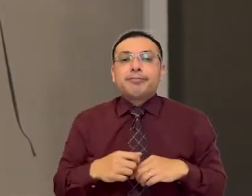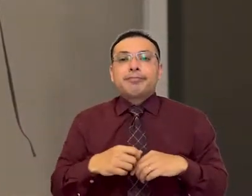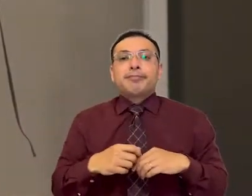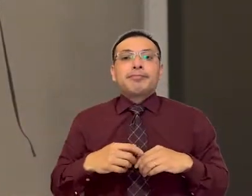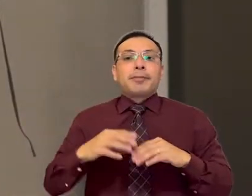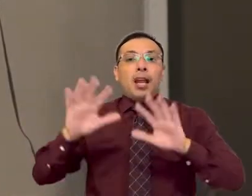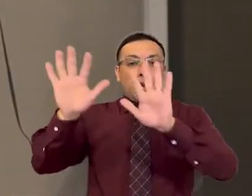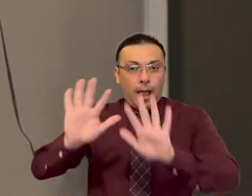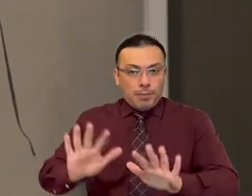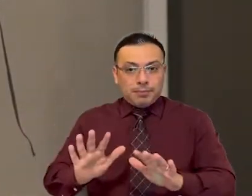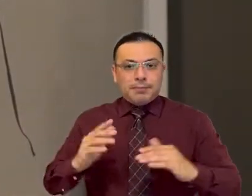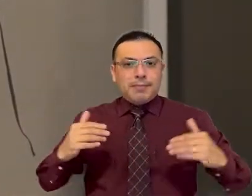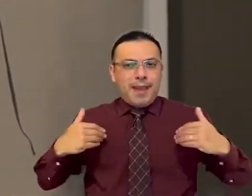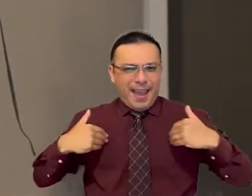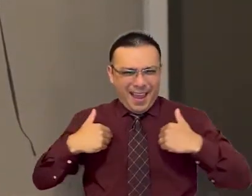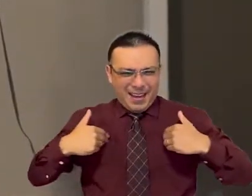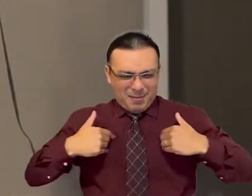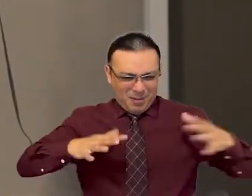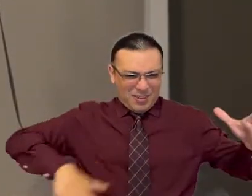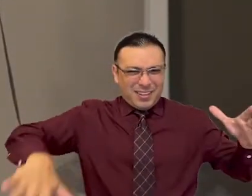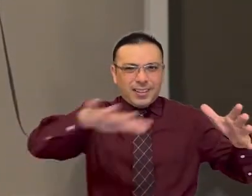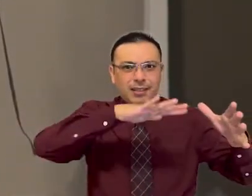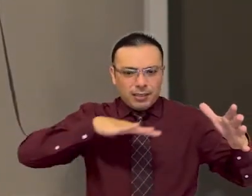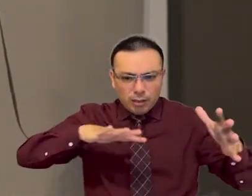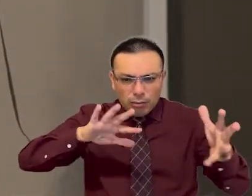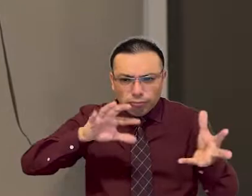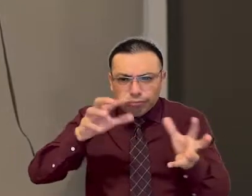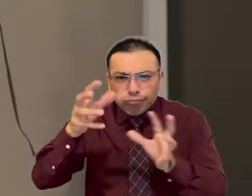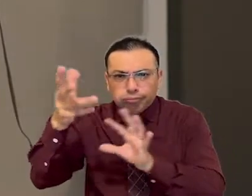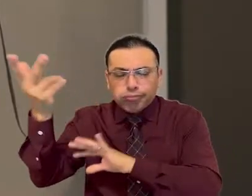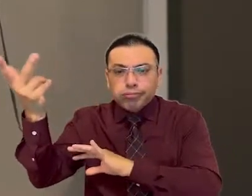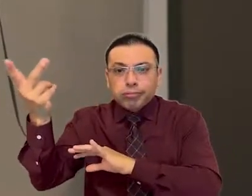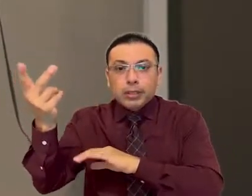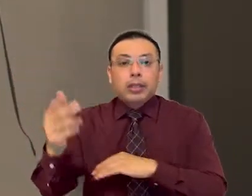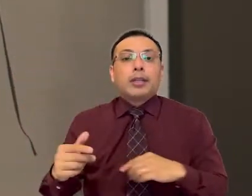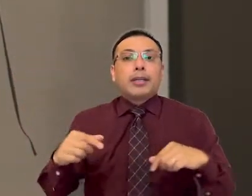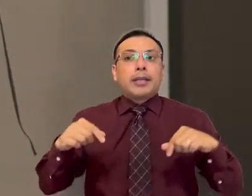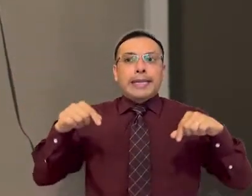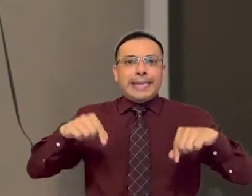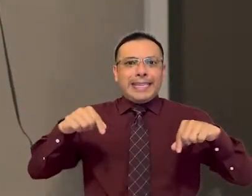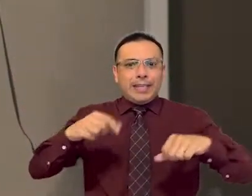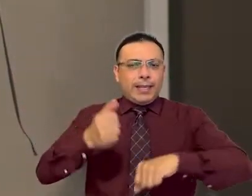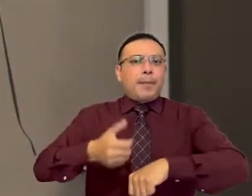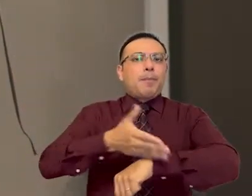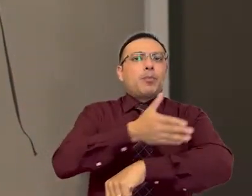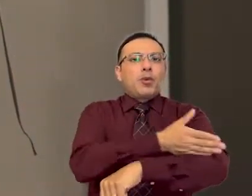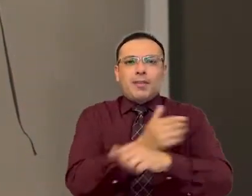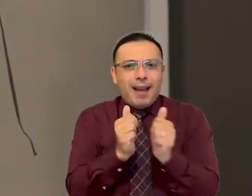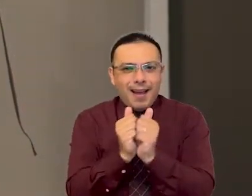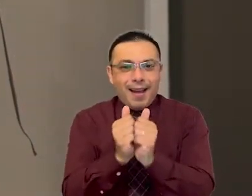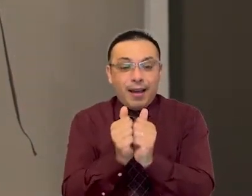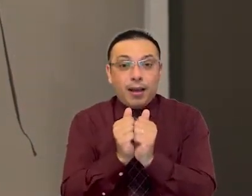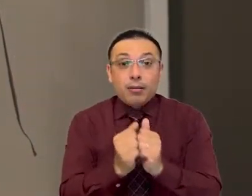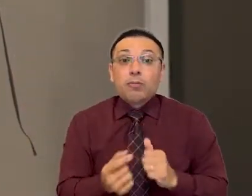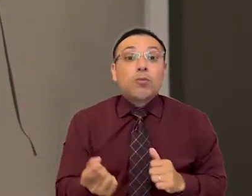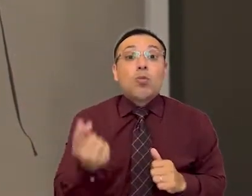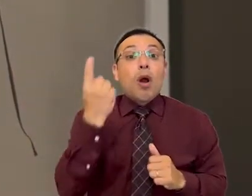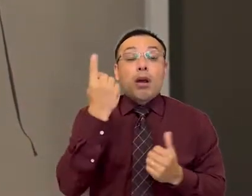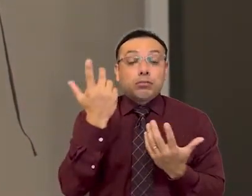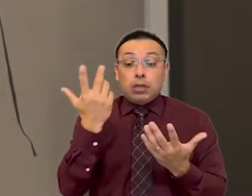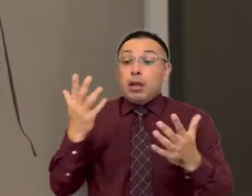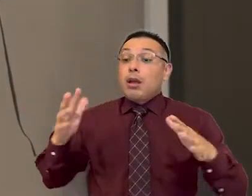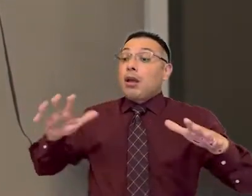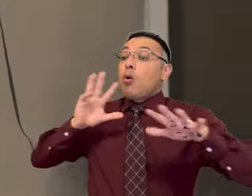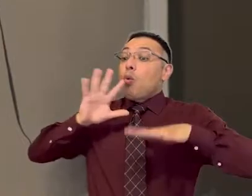the lens of how can the oceans help mitigate that. And one of them is through the creation of marine